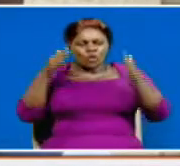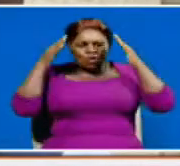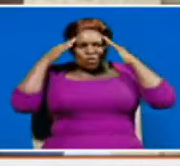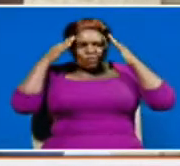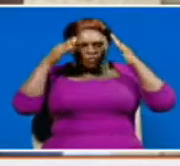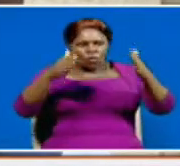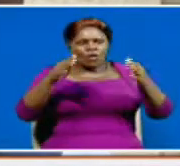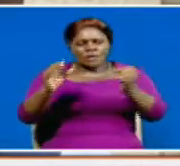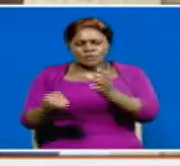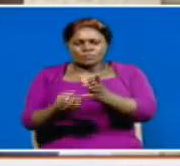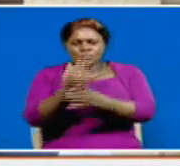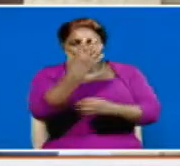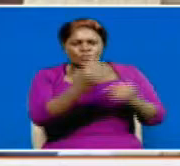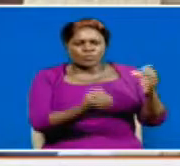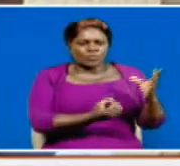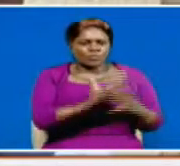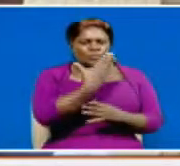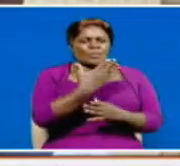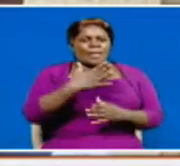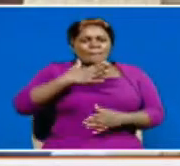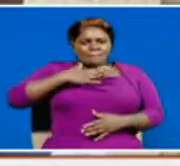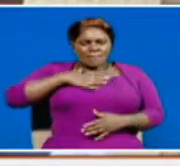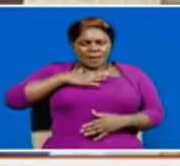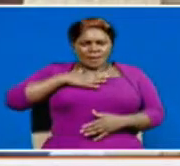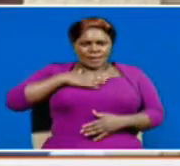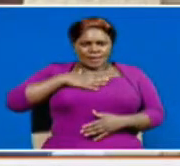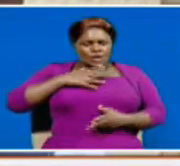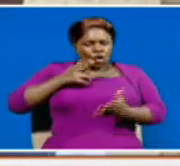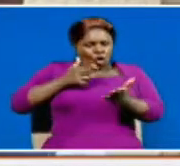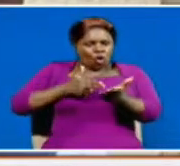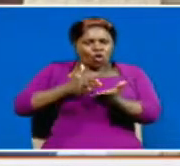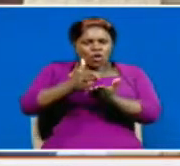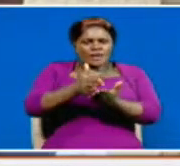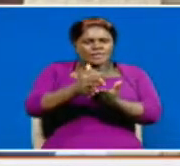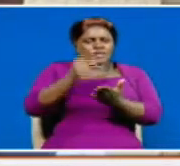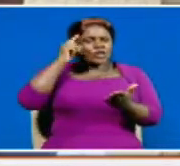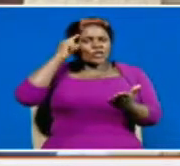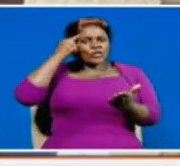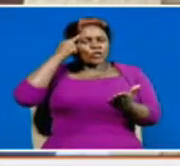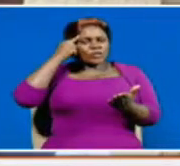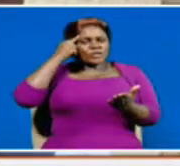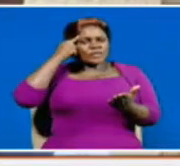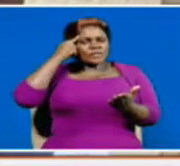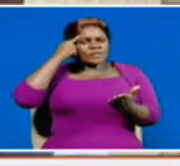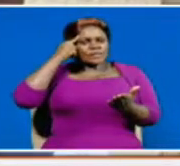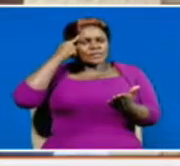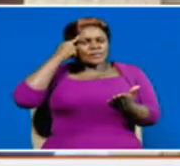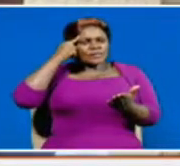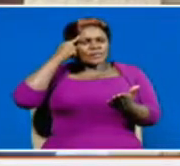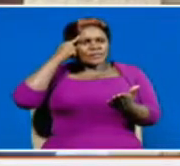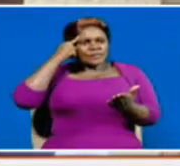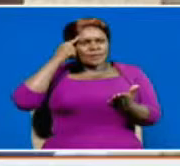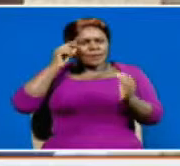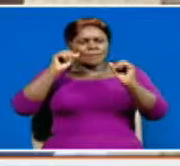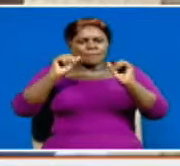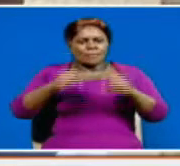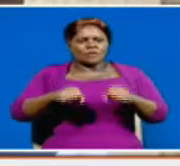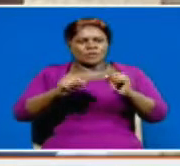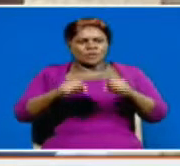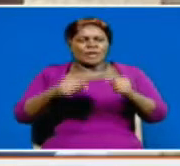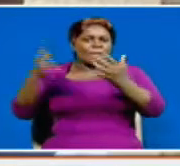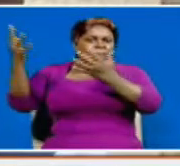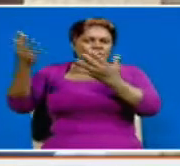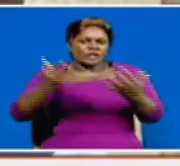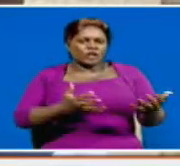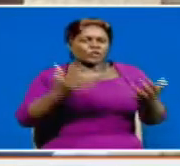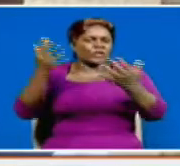on cane development. So my honest thoughts is that the importation of the